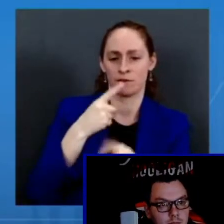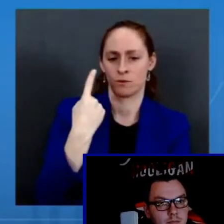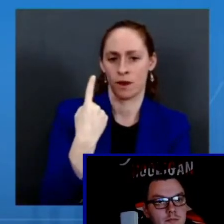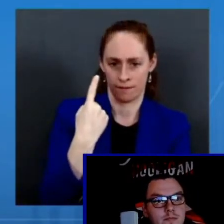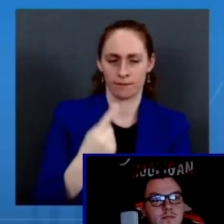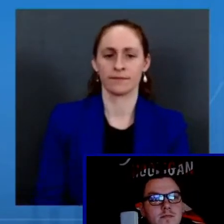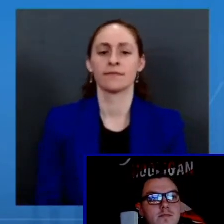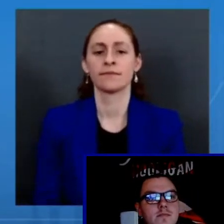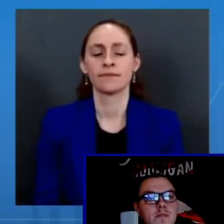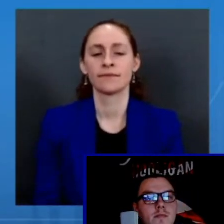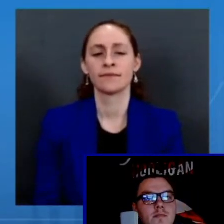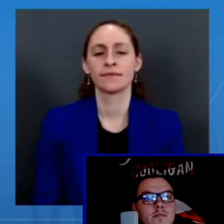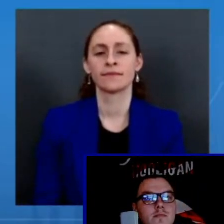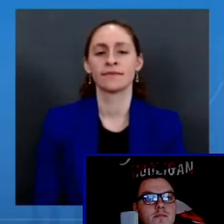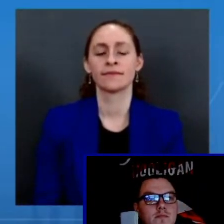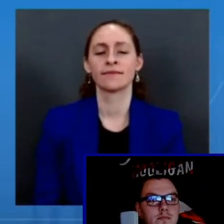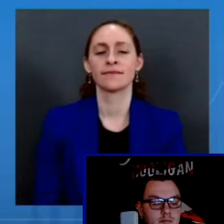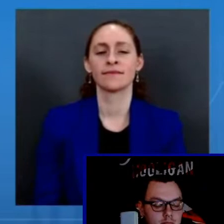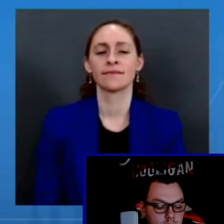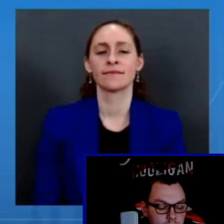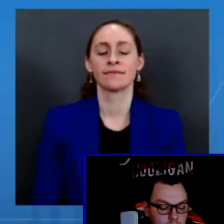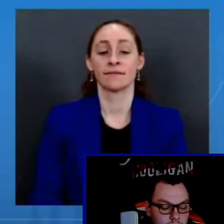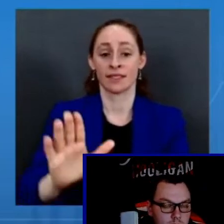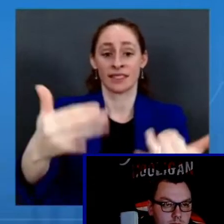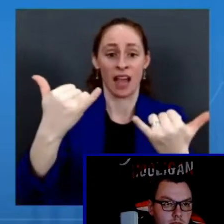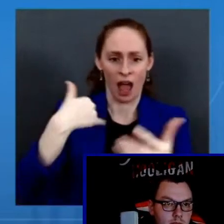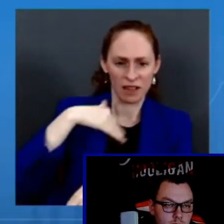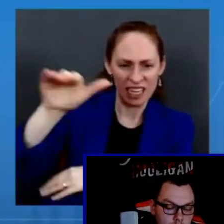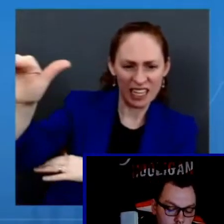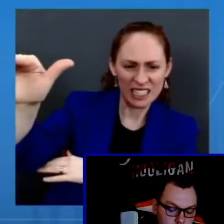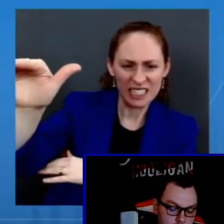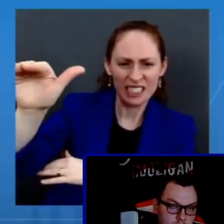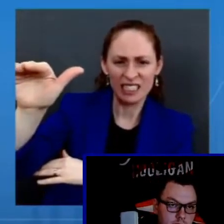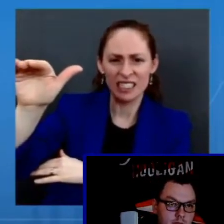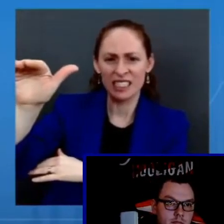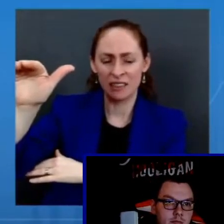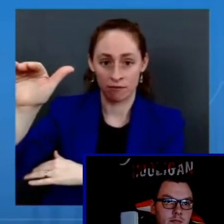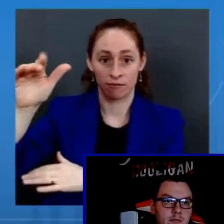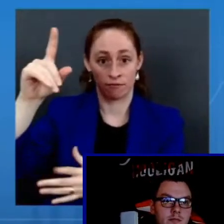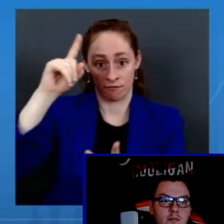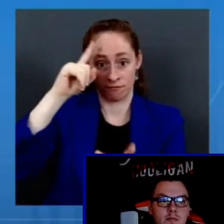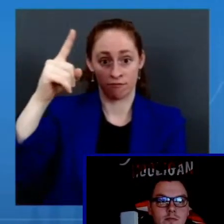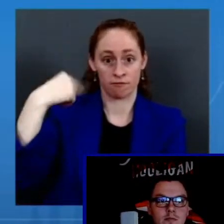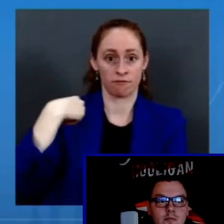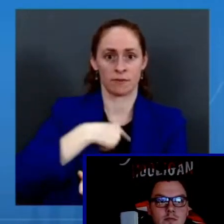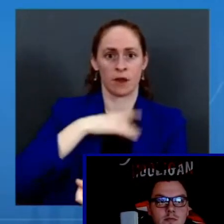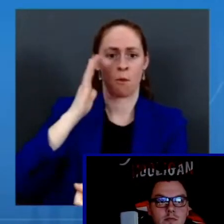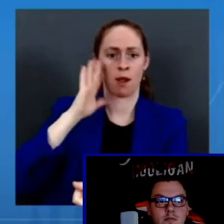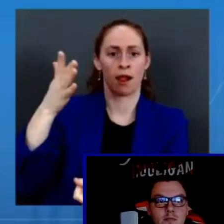more than 1 million treatment courses, with 300,000 treatment courses available in January.